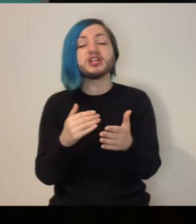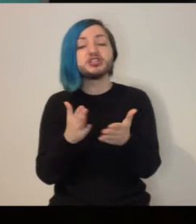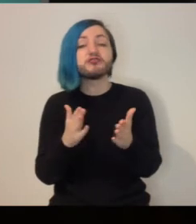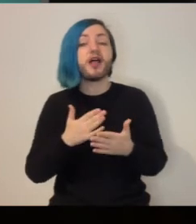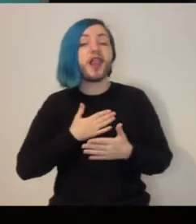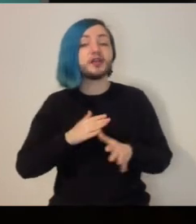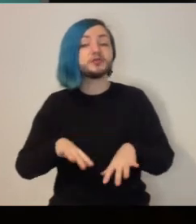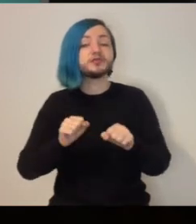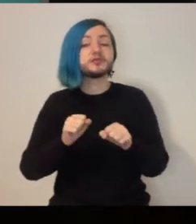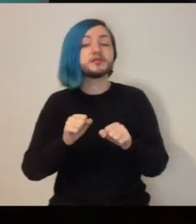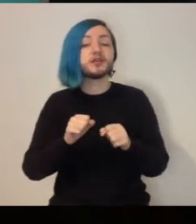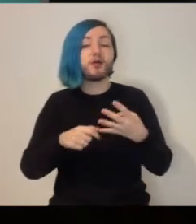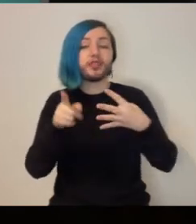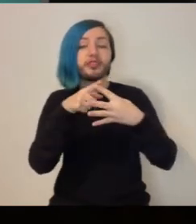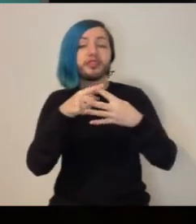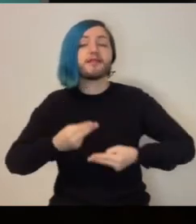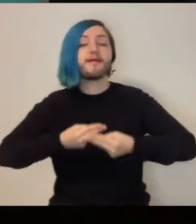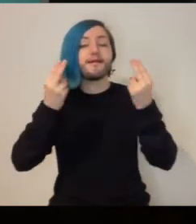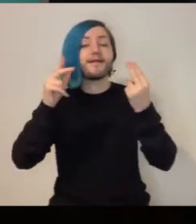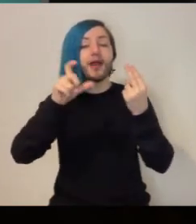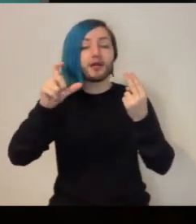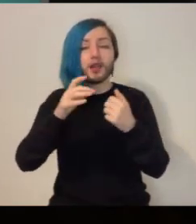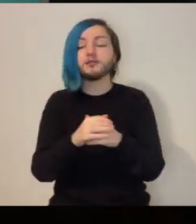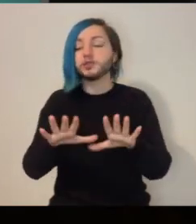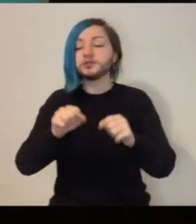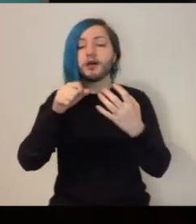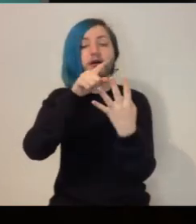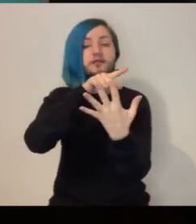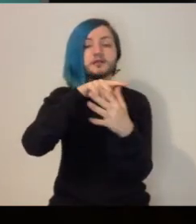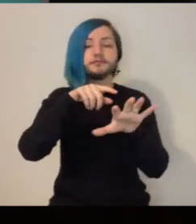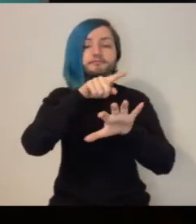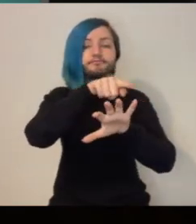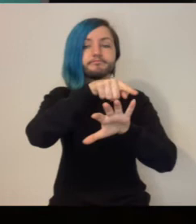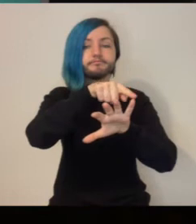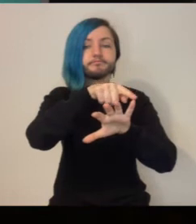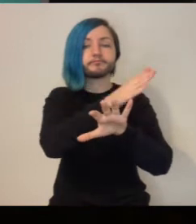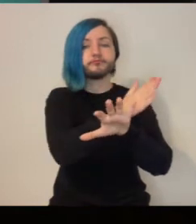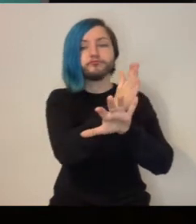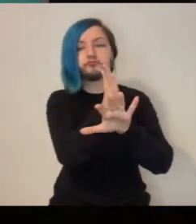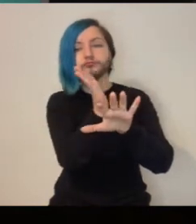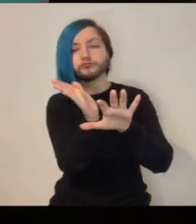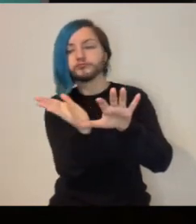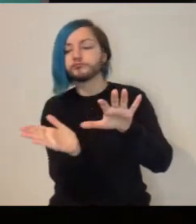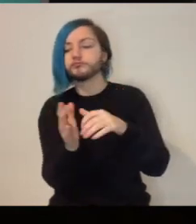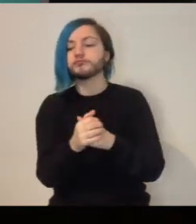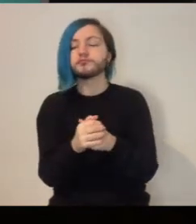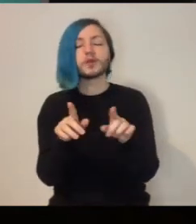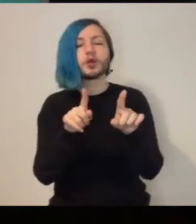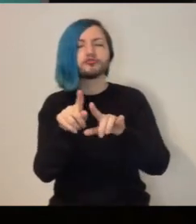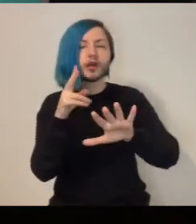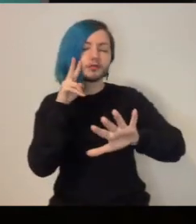easiest to start with the lightest colour. And we're going to try and find, we're going to start with the little finger and we're going to work towards the right. And I try and find